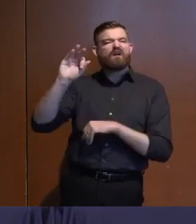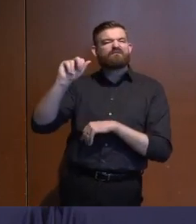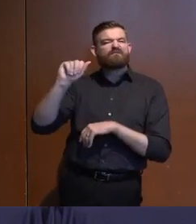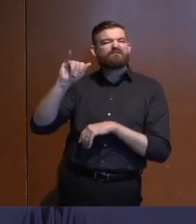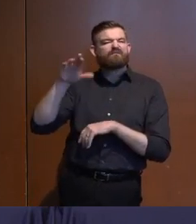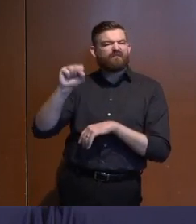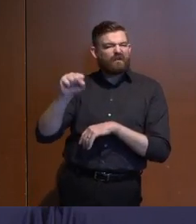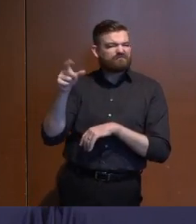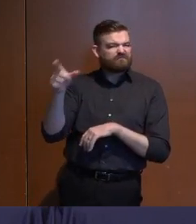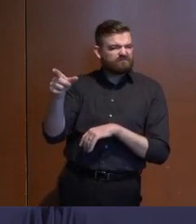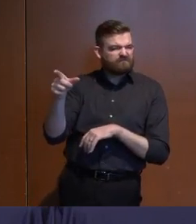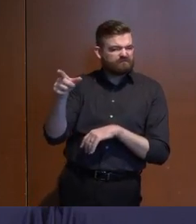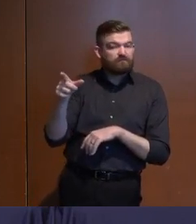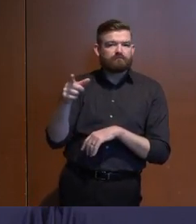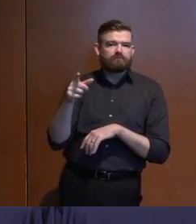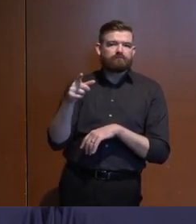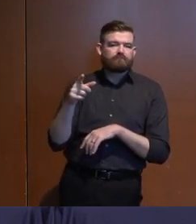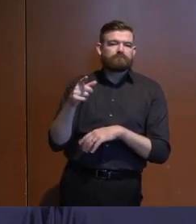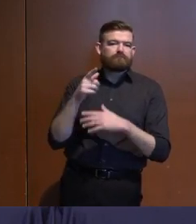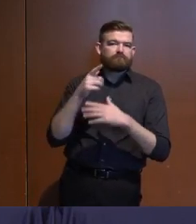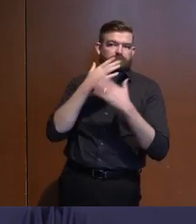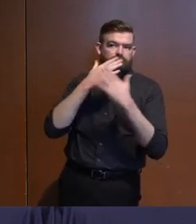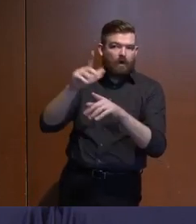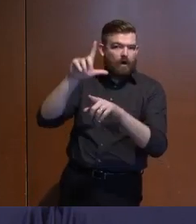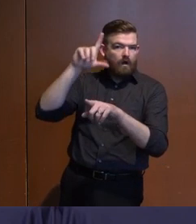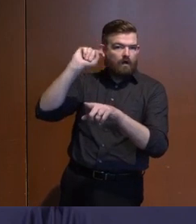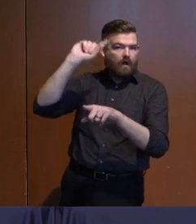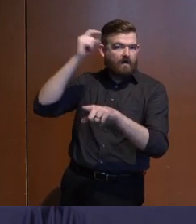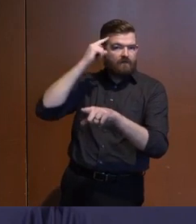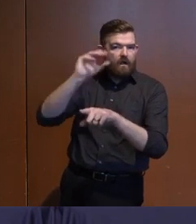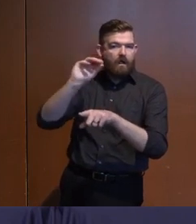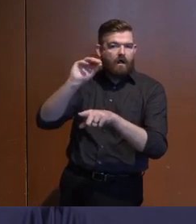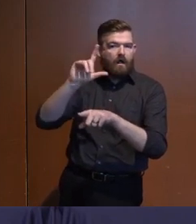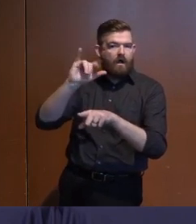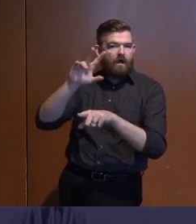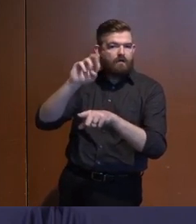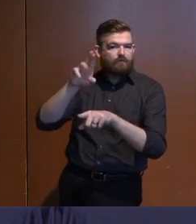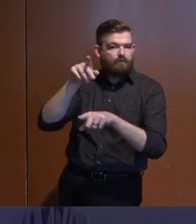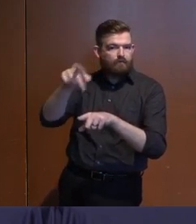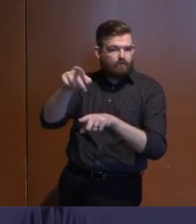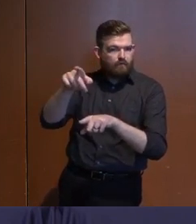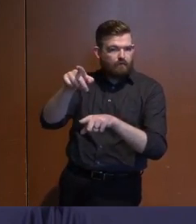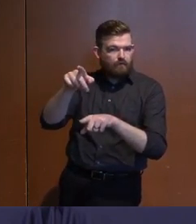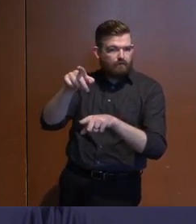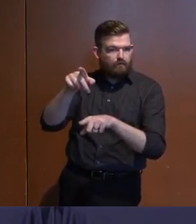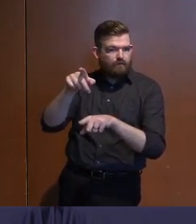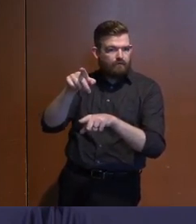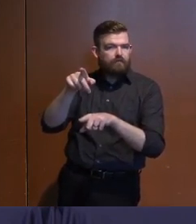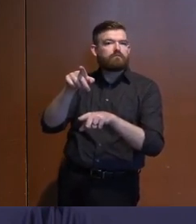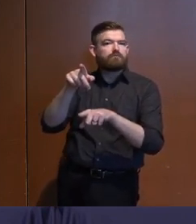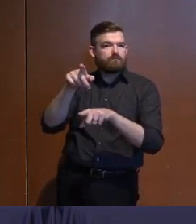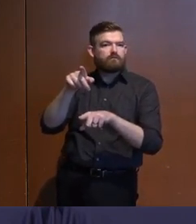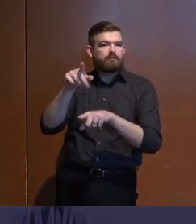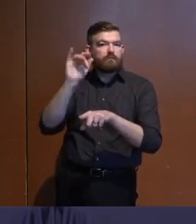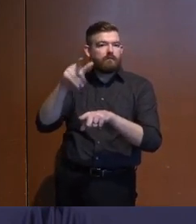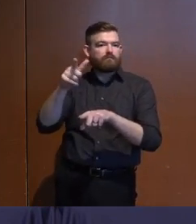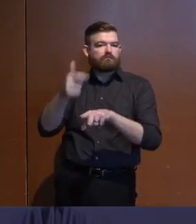who continues to do an extraordinary job, not just as Lieutenant Governor and my partner, but also as the leader of the Department of Community Affairs.